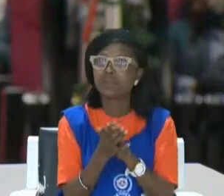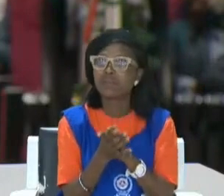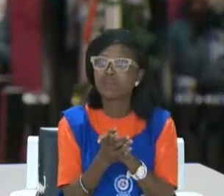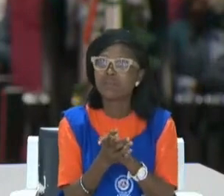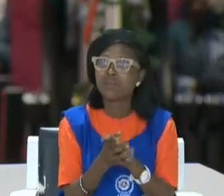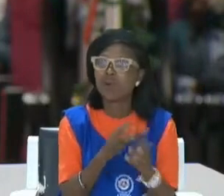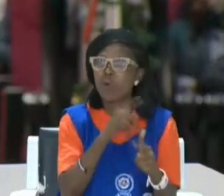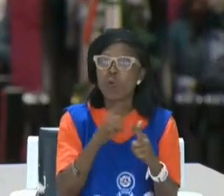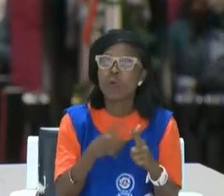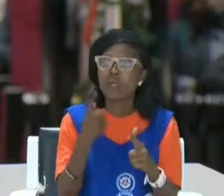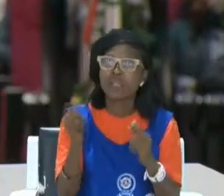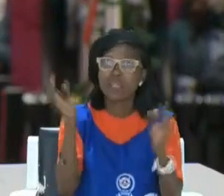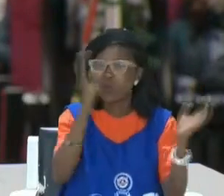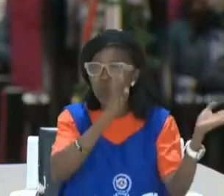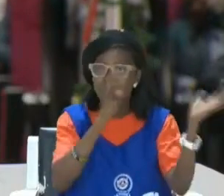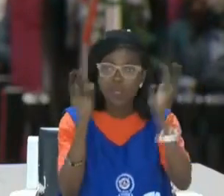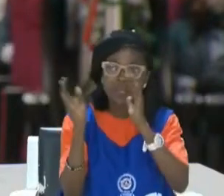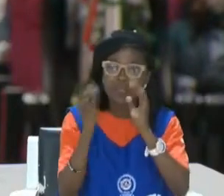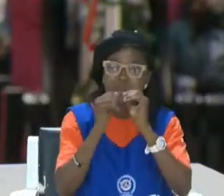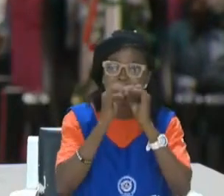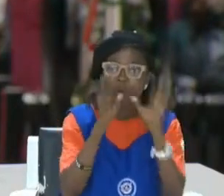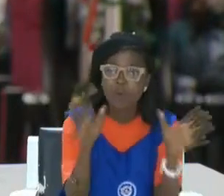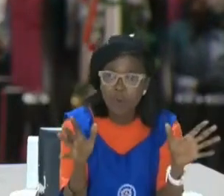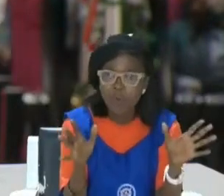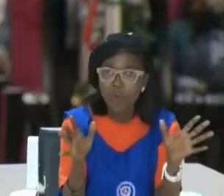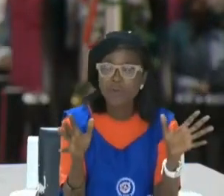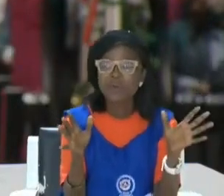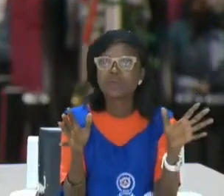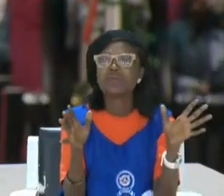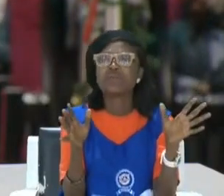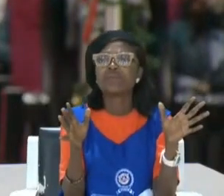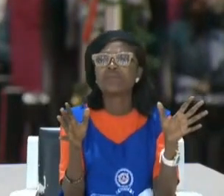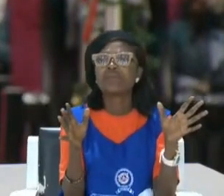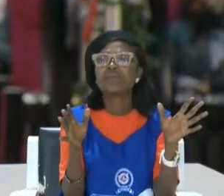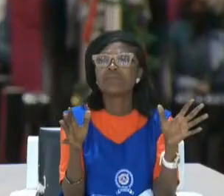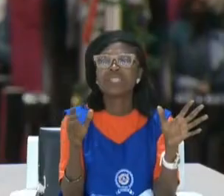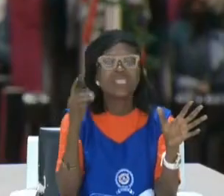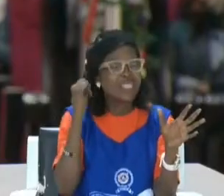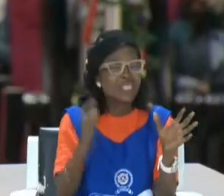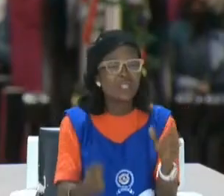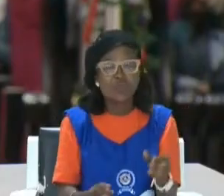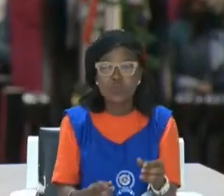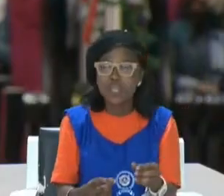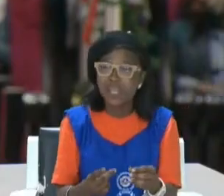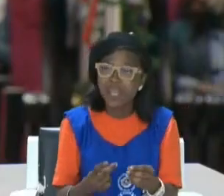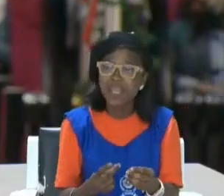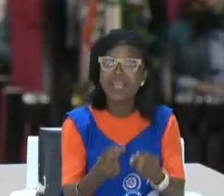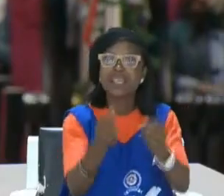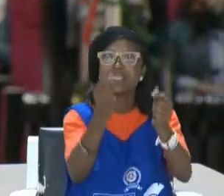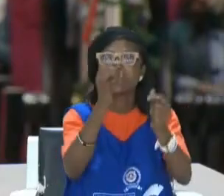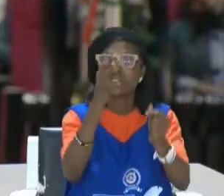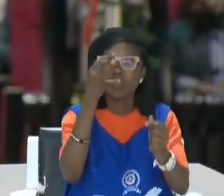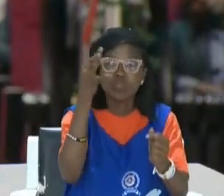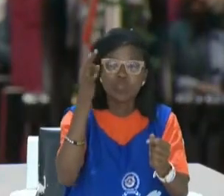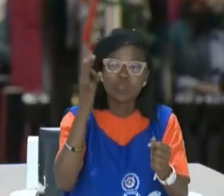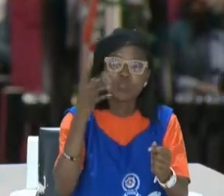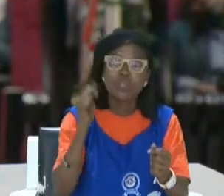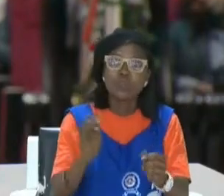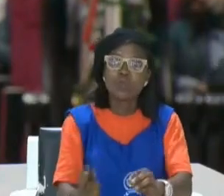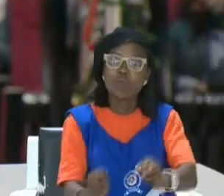When the wind blows, it accelerates your promotion. It moves